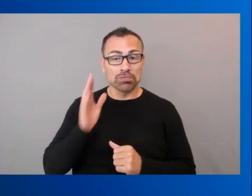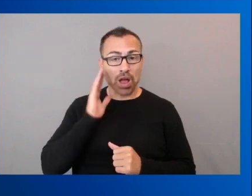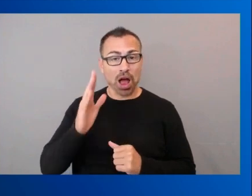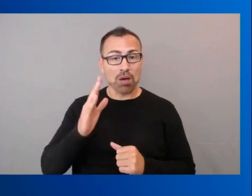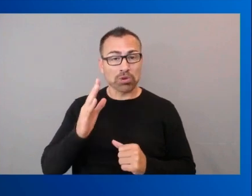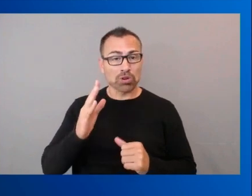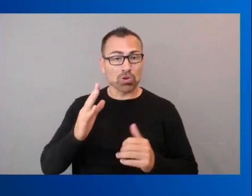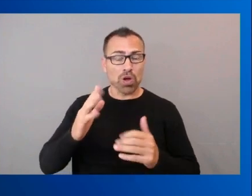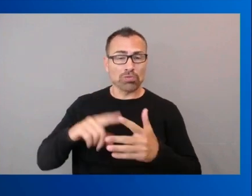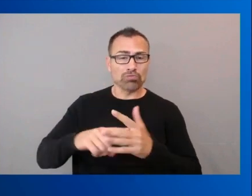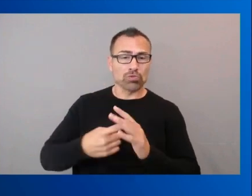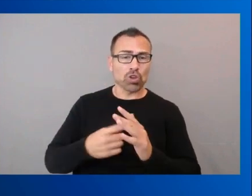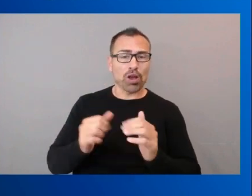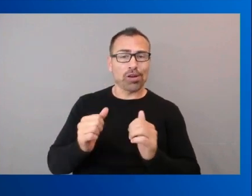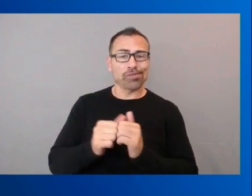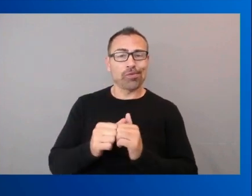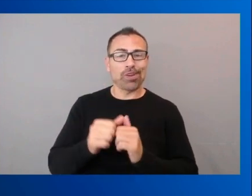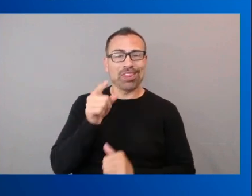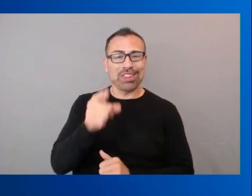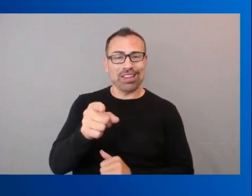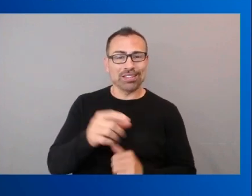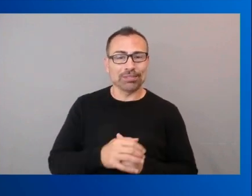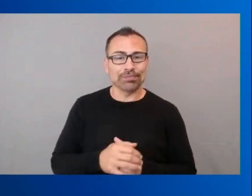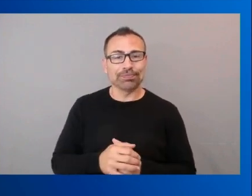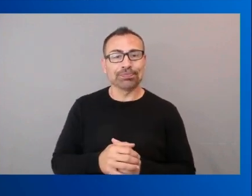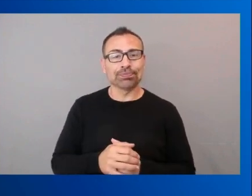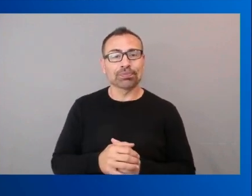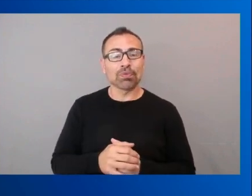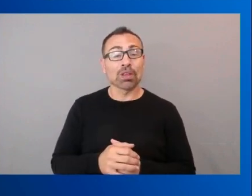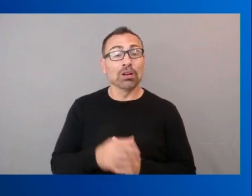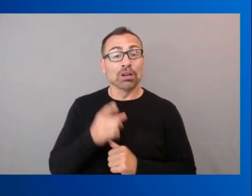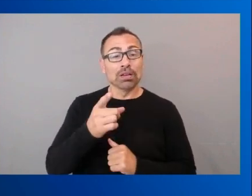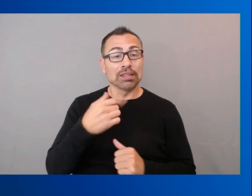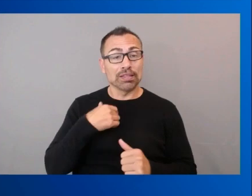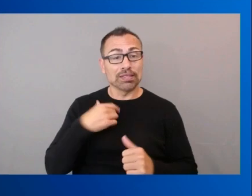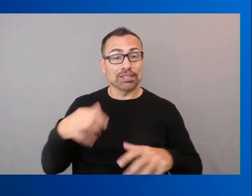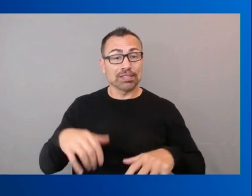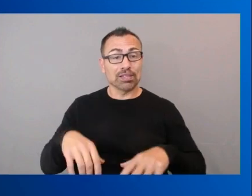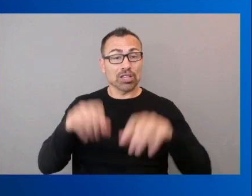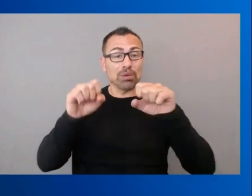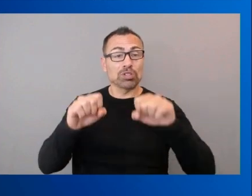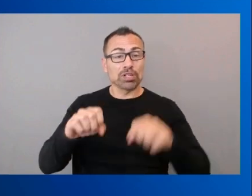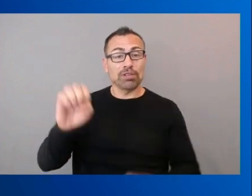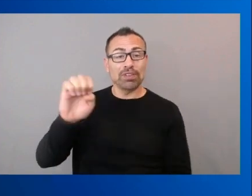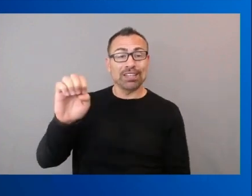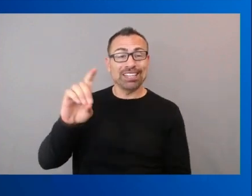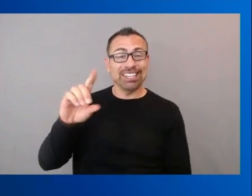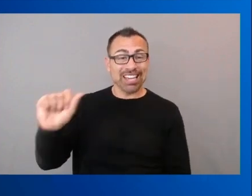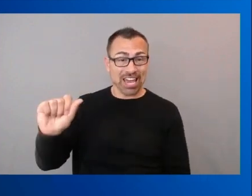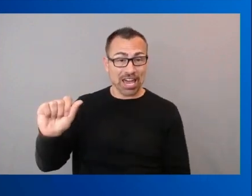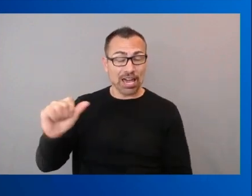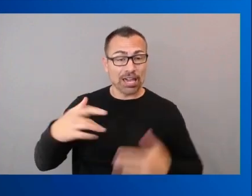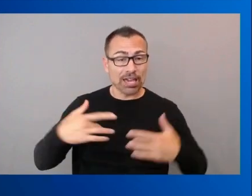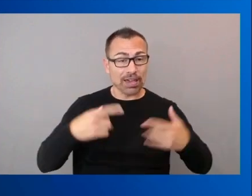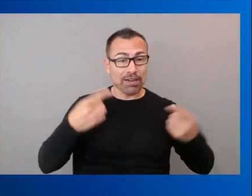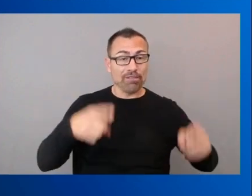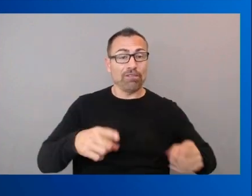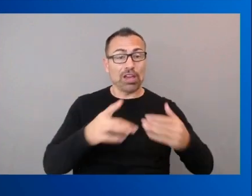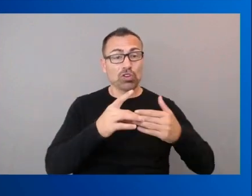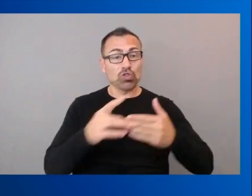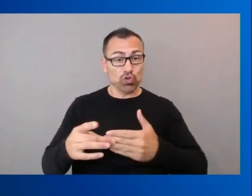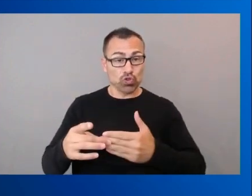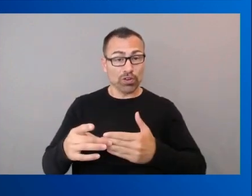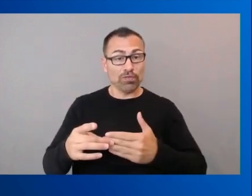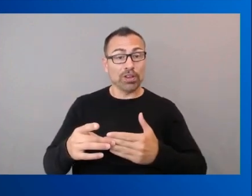with this, which is the adoption of event-driven architecture. It's growing, okay? So if you've been in this space for a